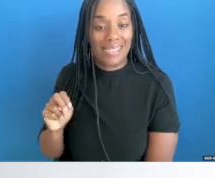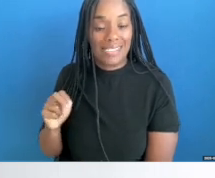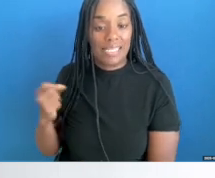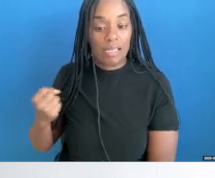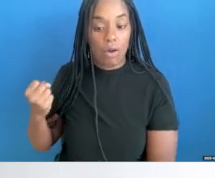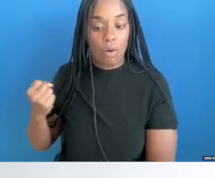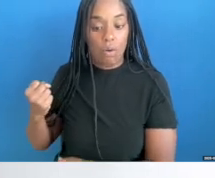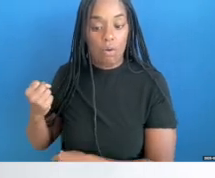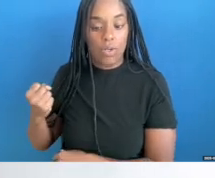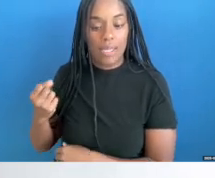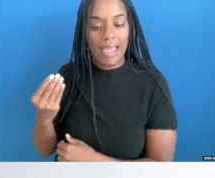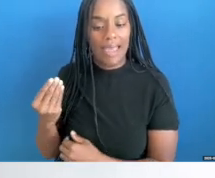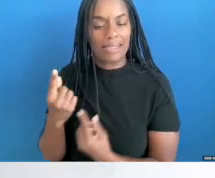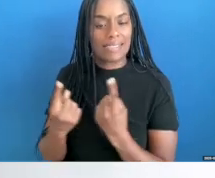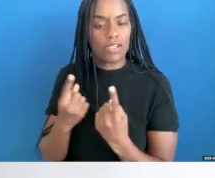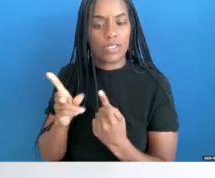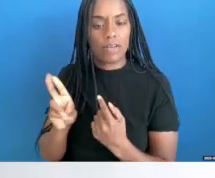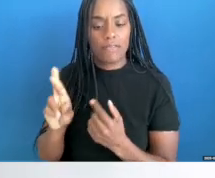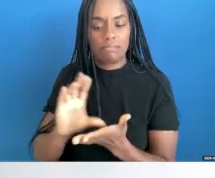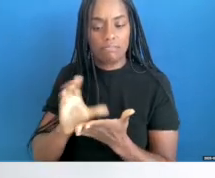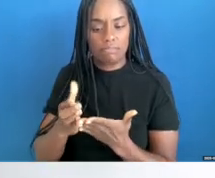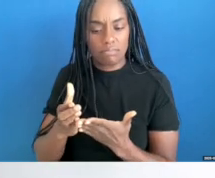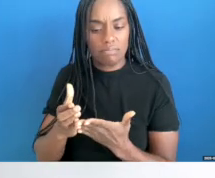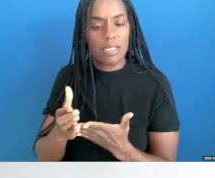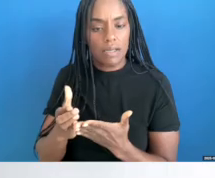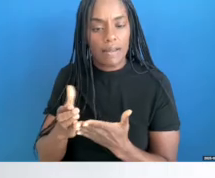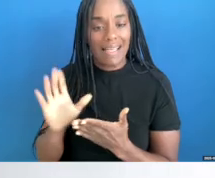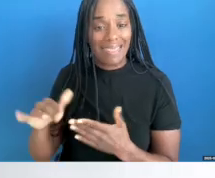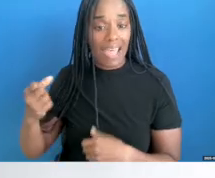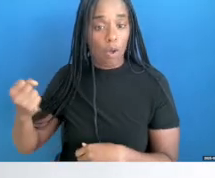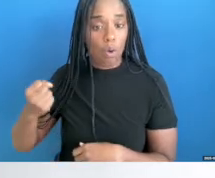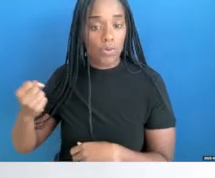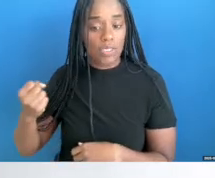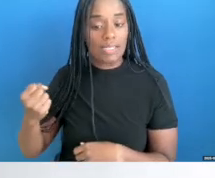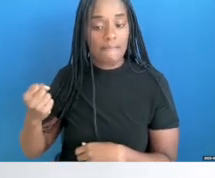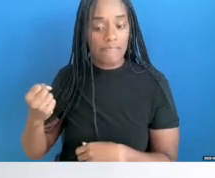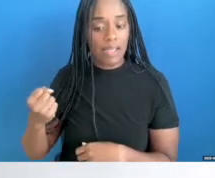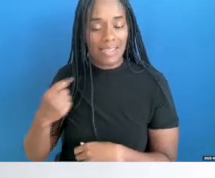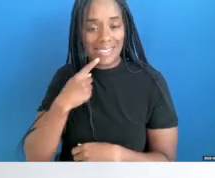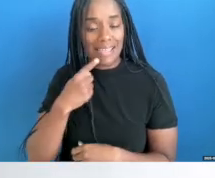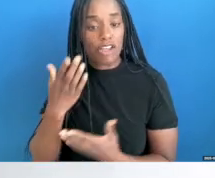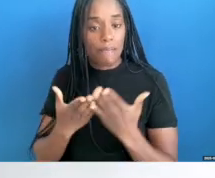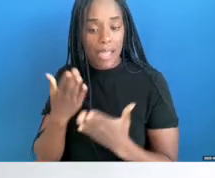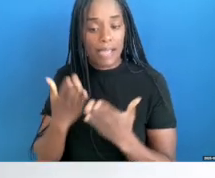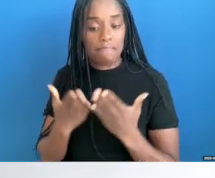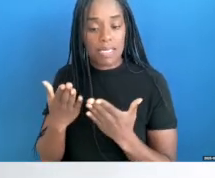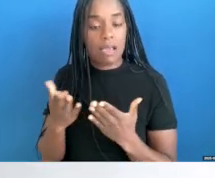amounts. Under that set aside, there was acknowledgement that there may be reevaluation of voucher amounts, and I'm curious in